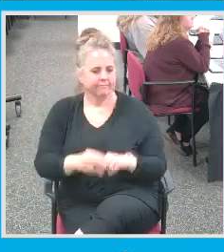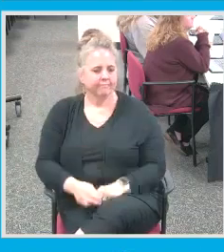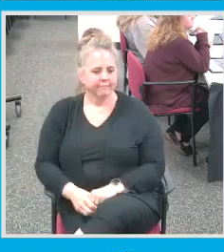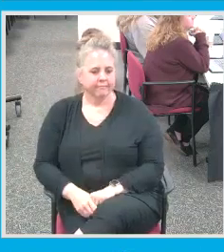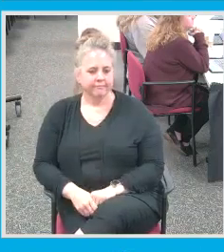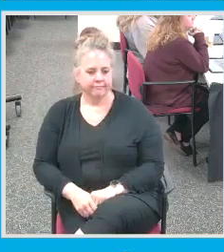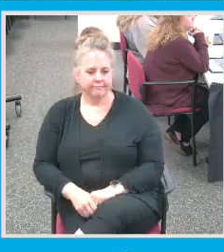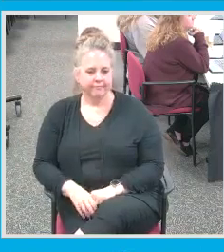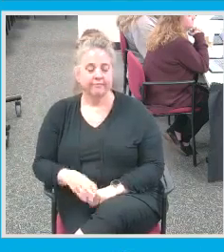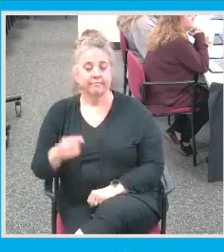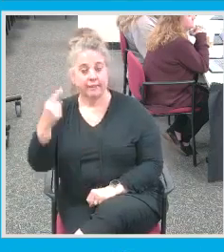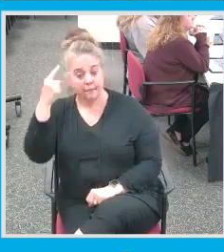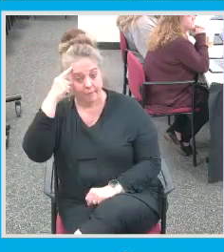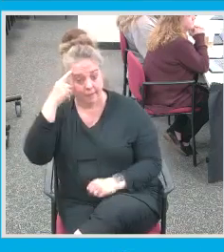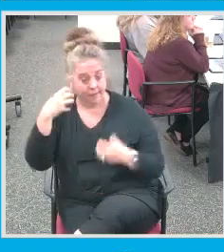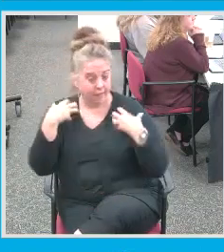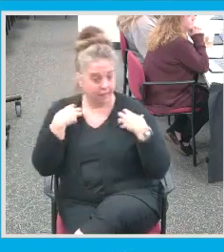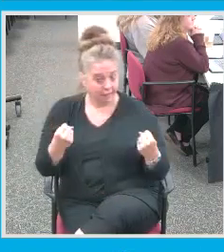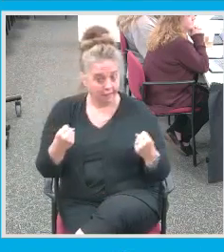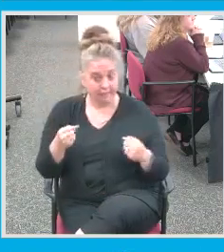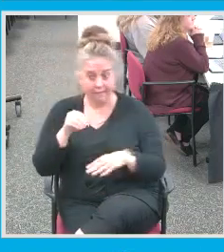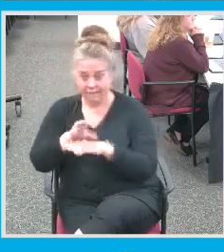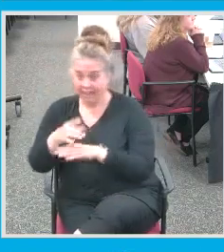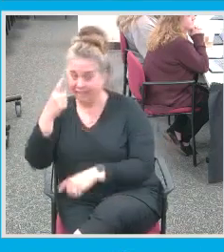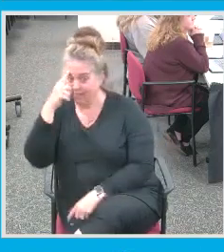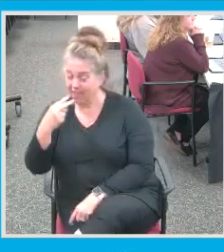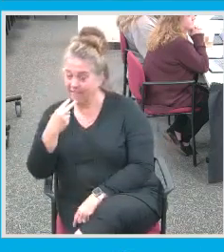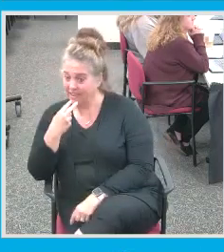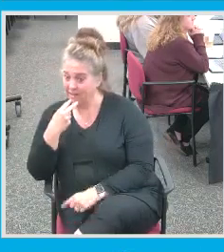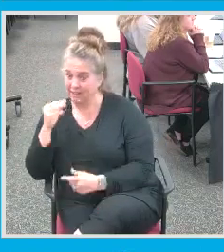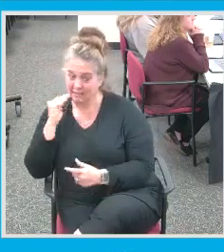smoking and just using tobacco in general.